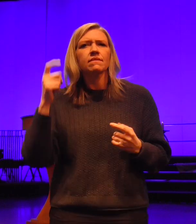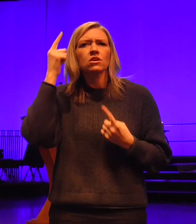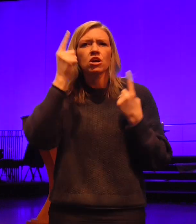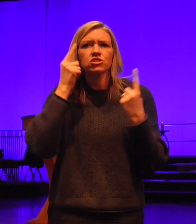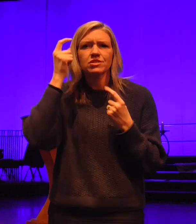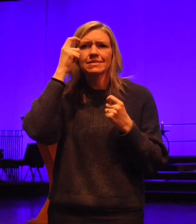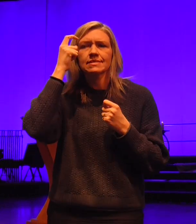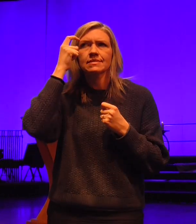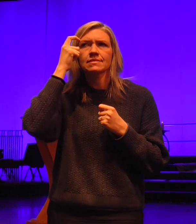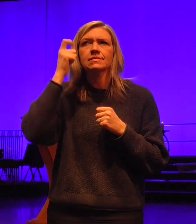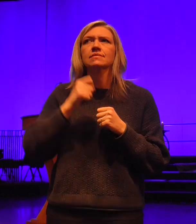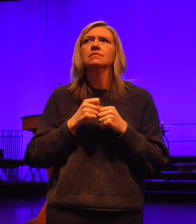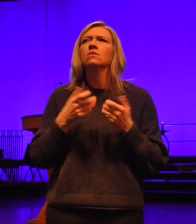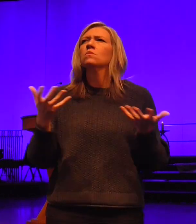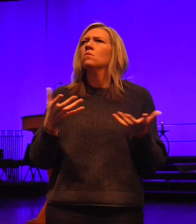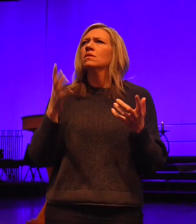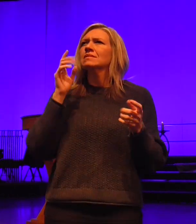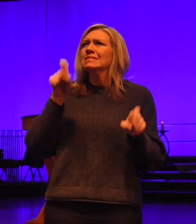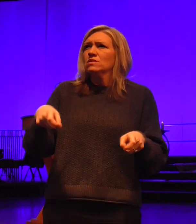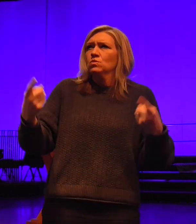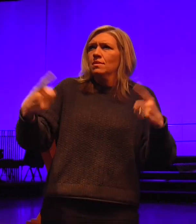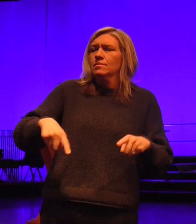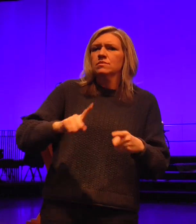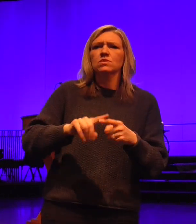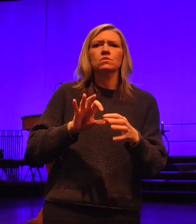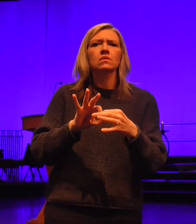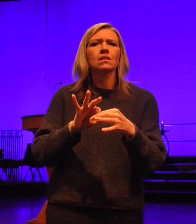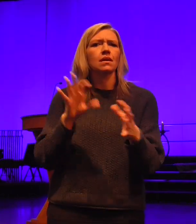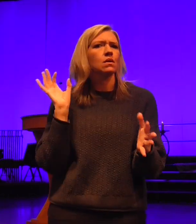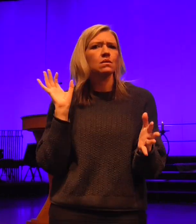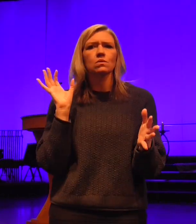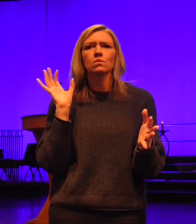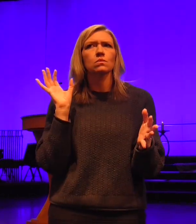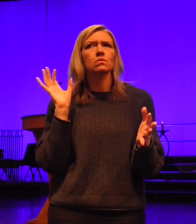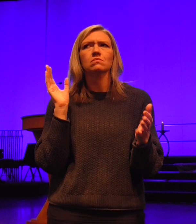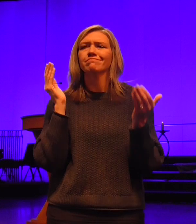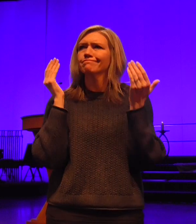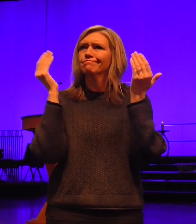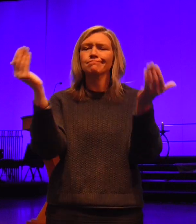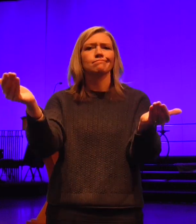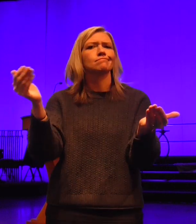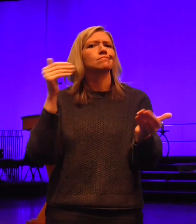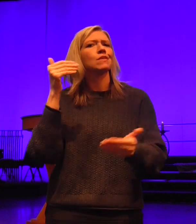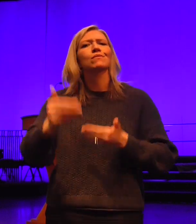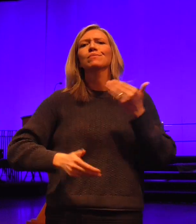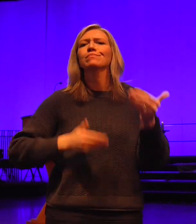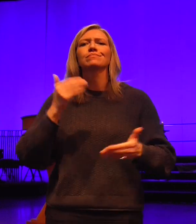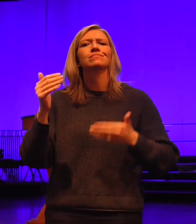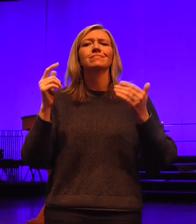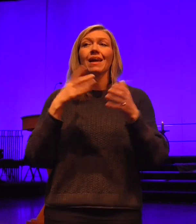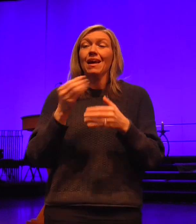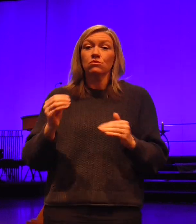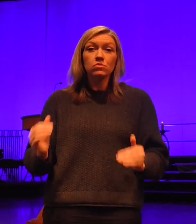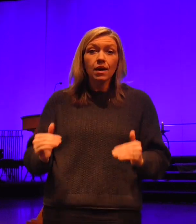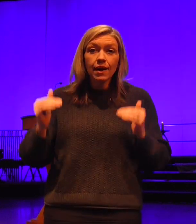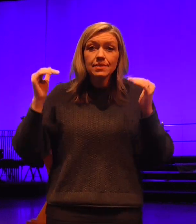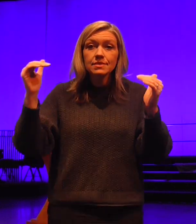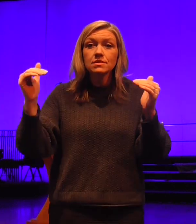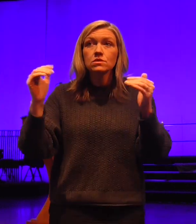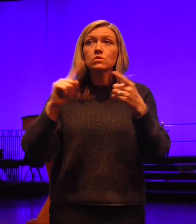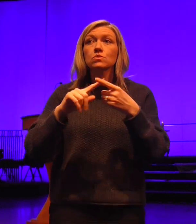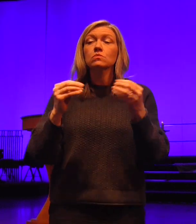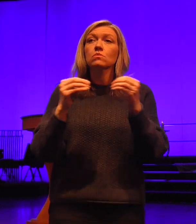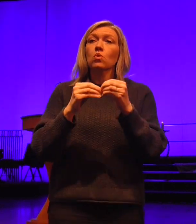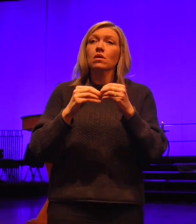What would it take for me to let go and move forward and rise up into this